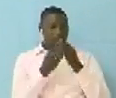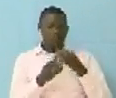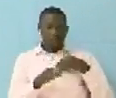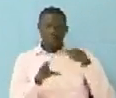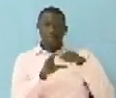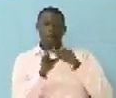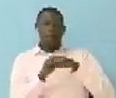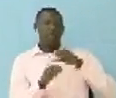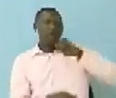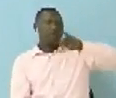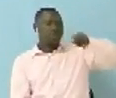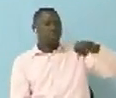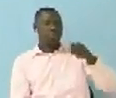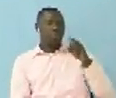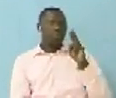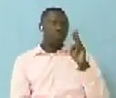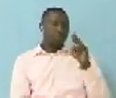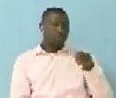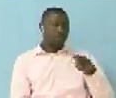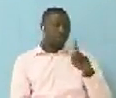All of them who testified